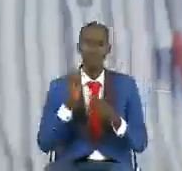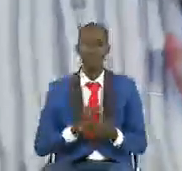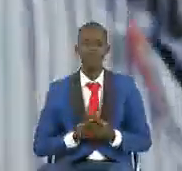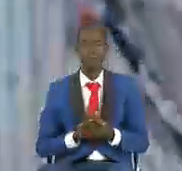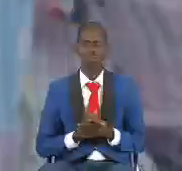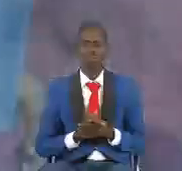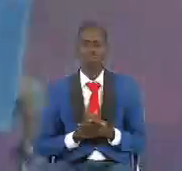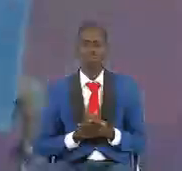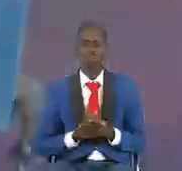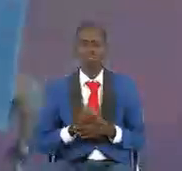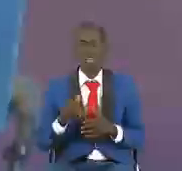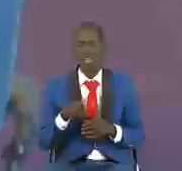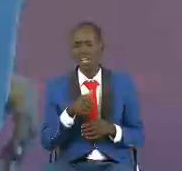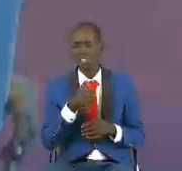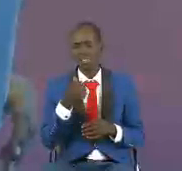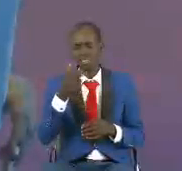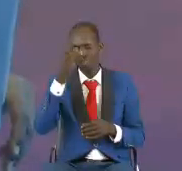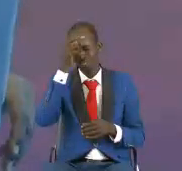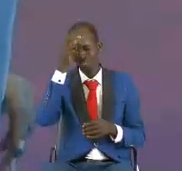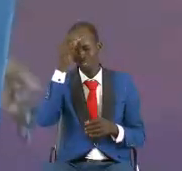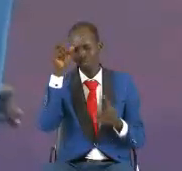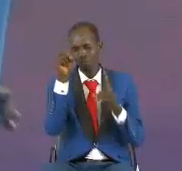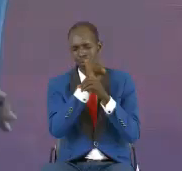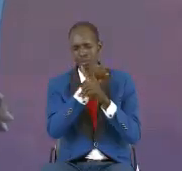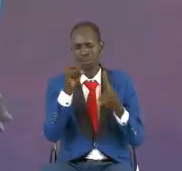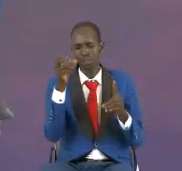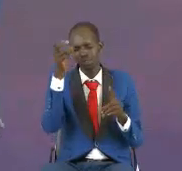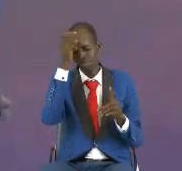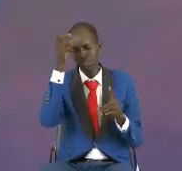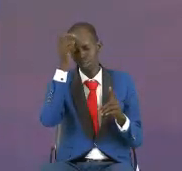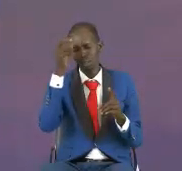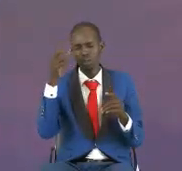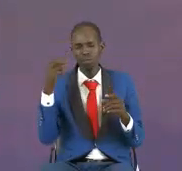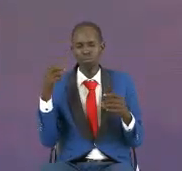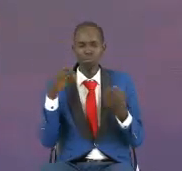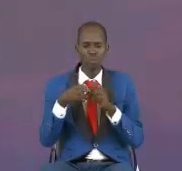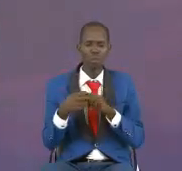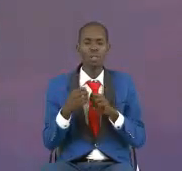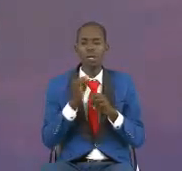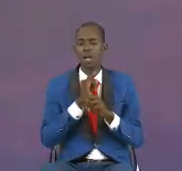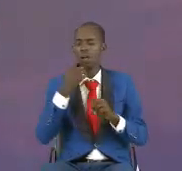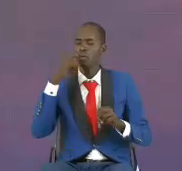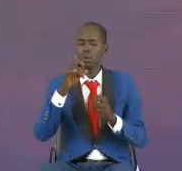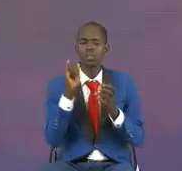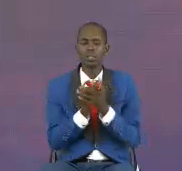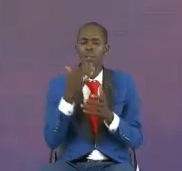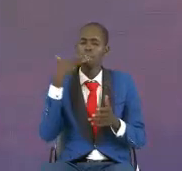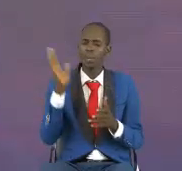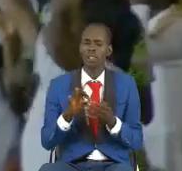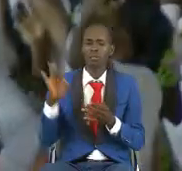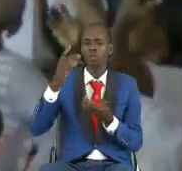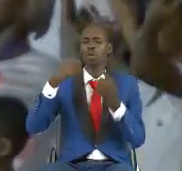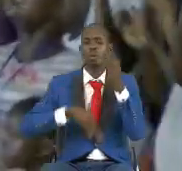Any demonic affliction, demonic torment, I command that evil spirit, come out in